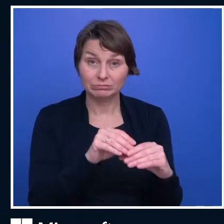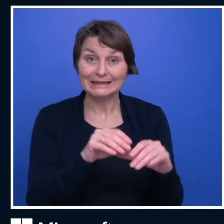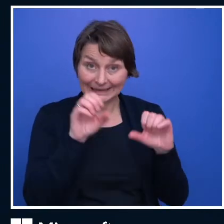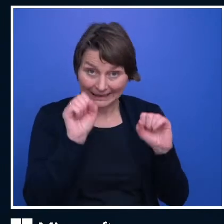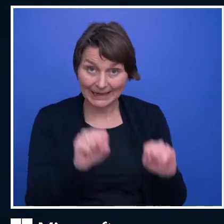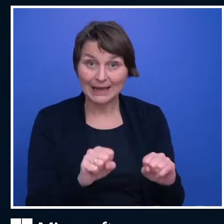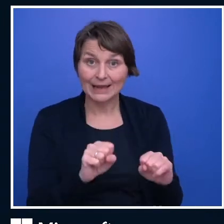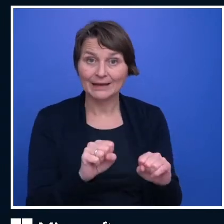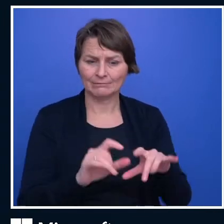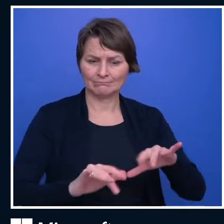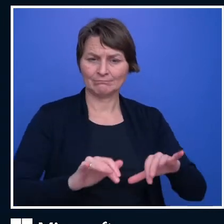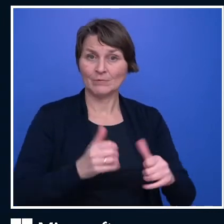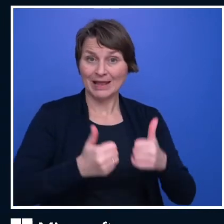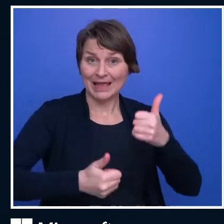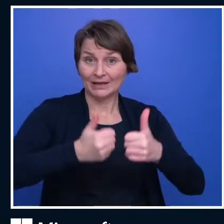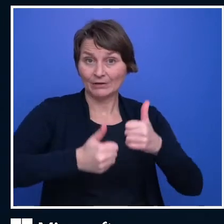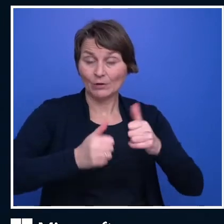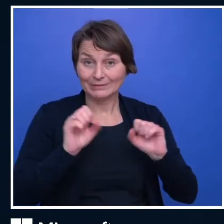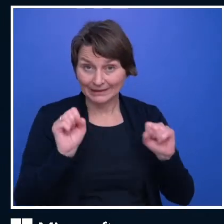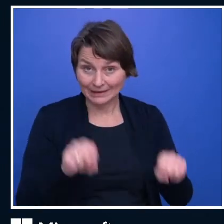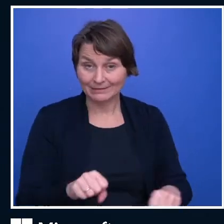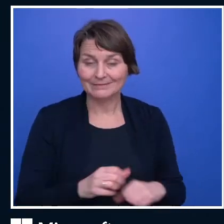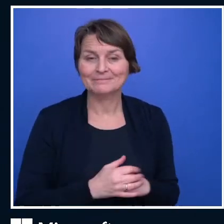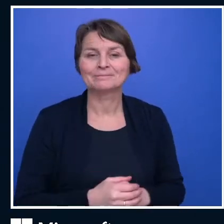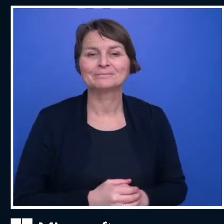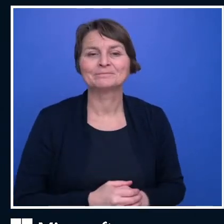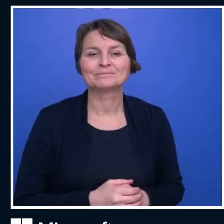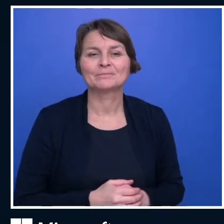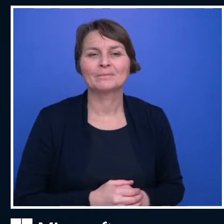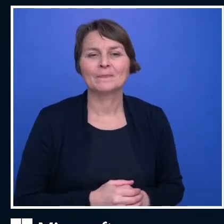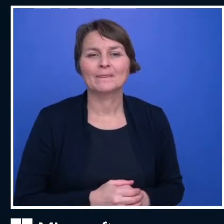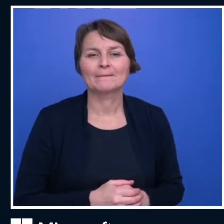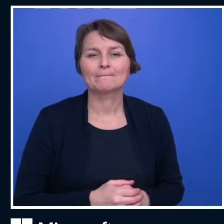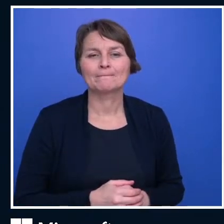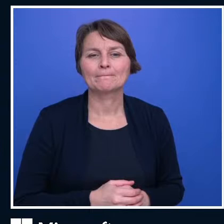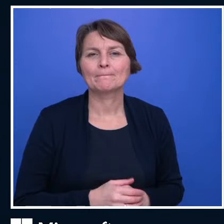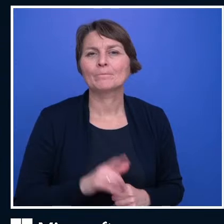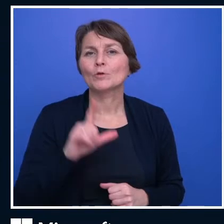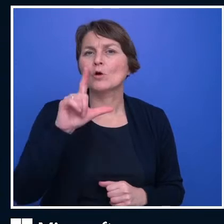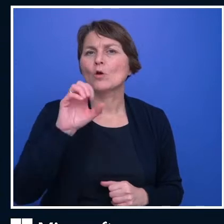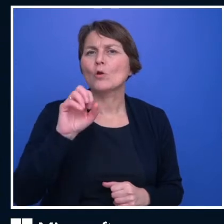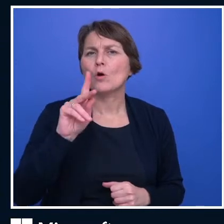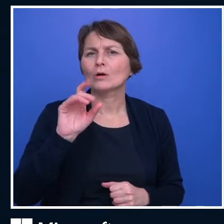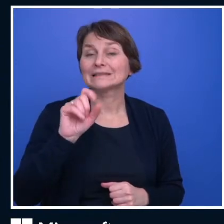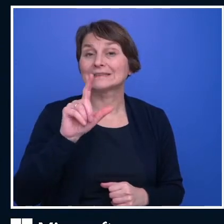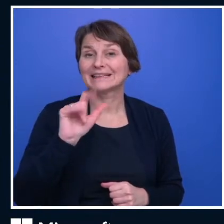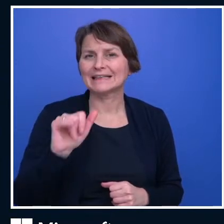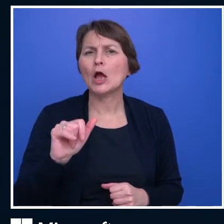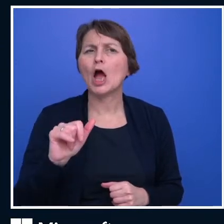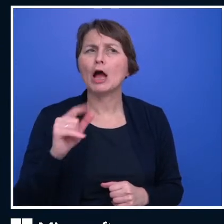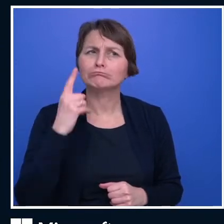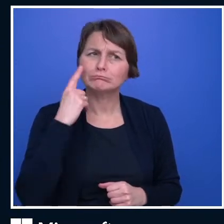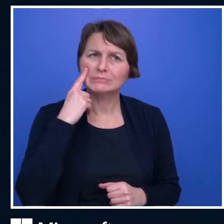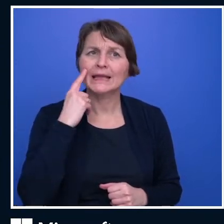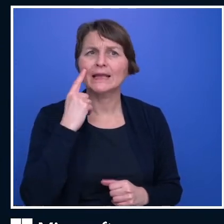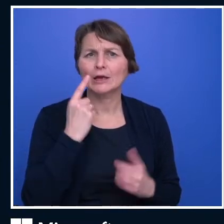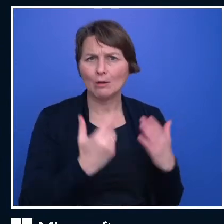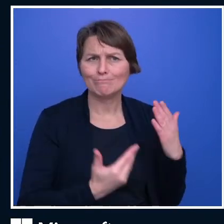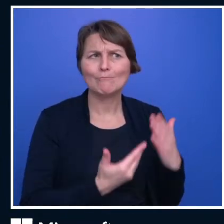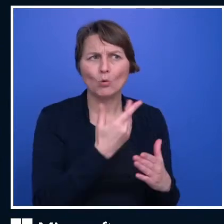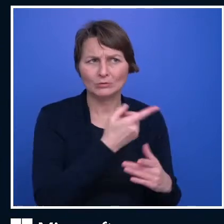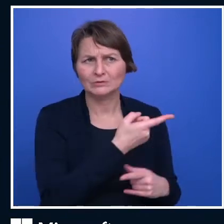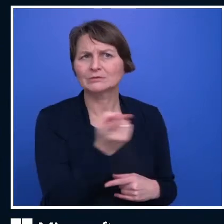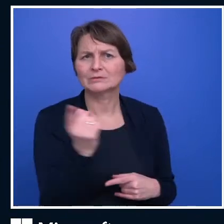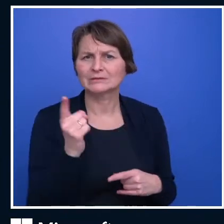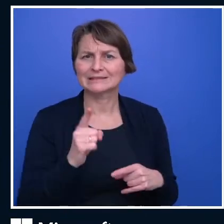I can quickly hop into this one too, and I feel like most of the hackathons that I'm currently aware of are for students,